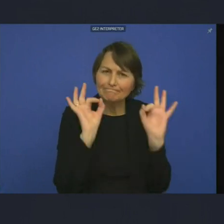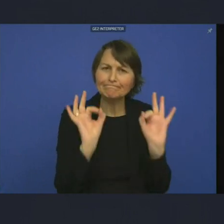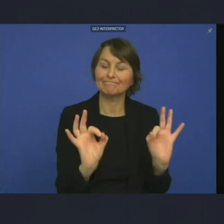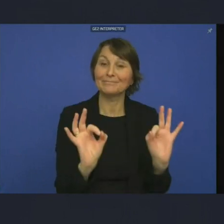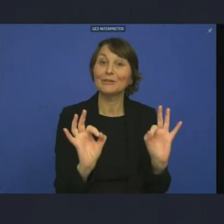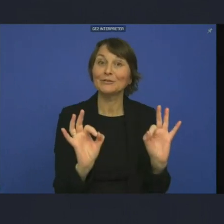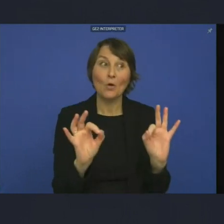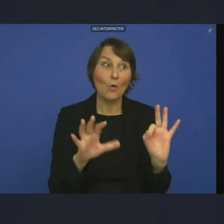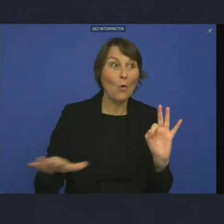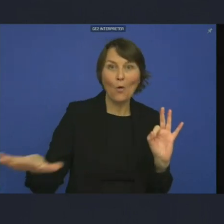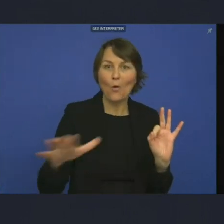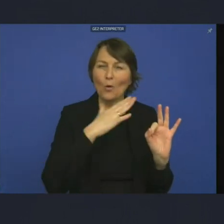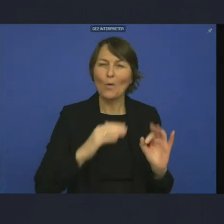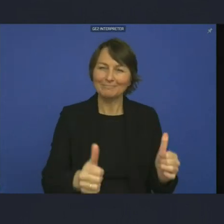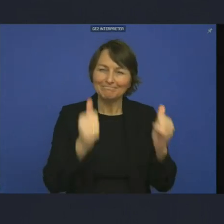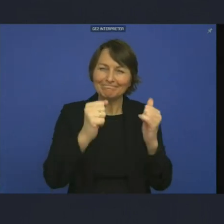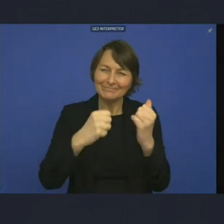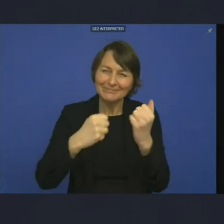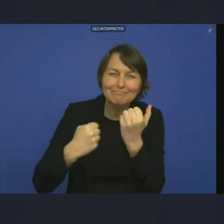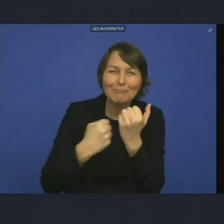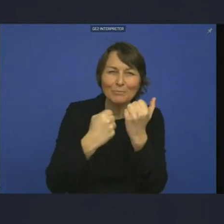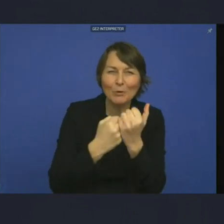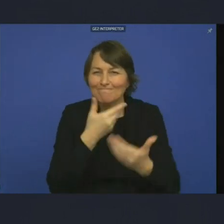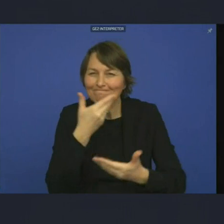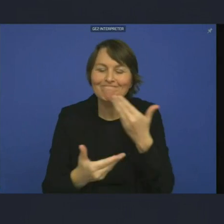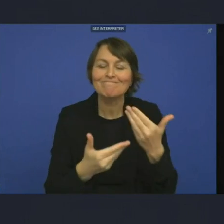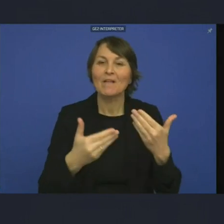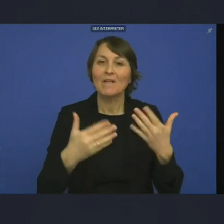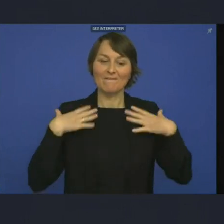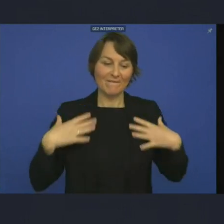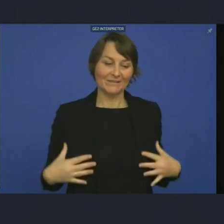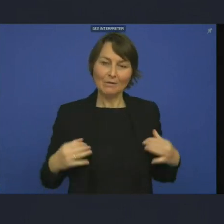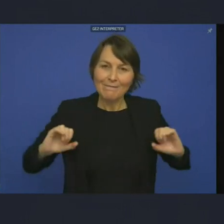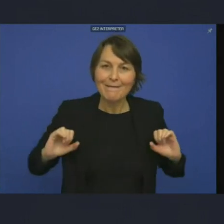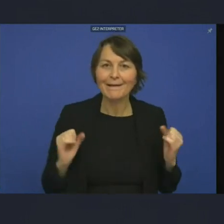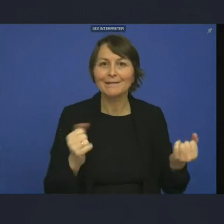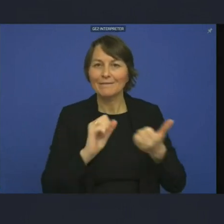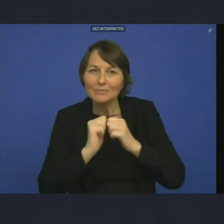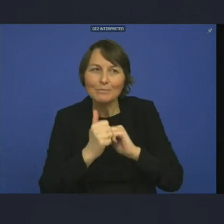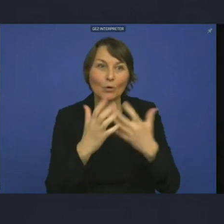promoting sport and physical activity in the different dimensions. So it's always